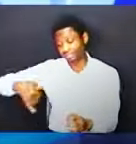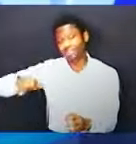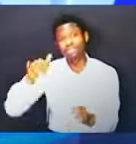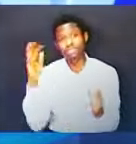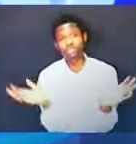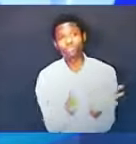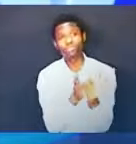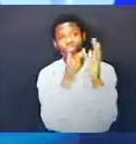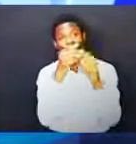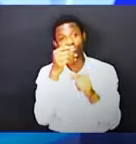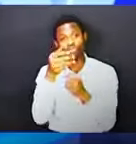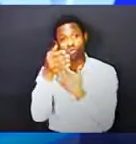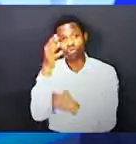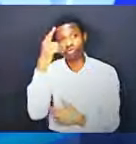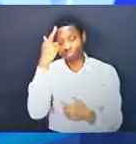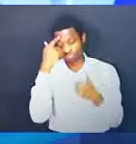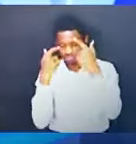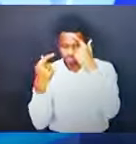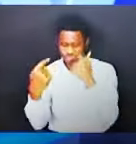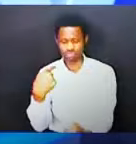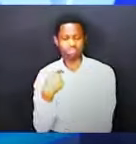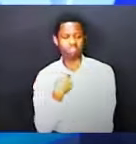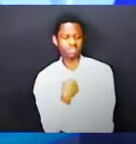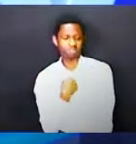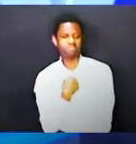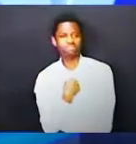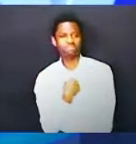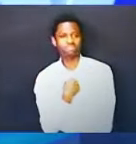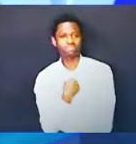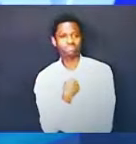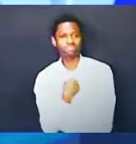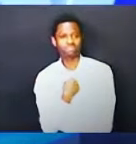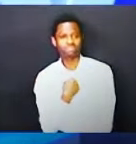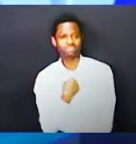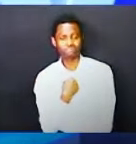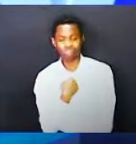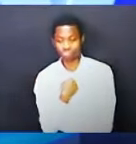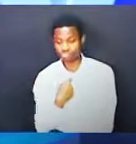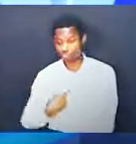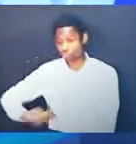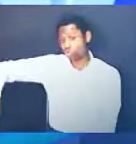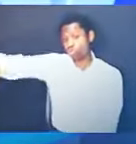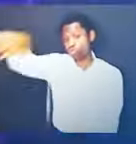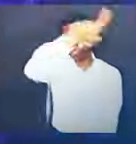God. Because of me. Na minti washe onyankopon ani onyam.